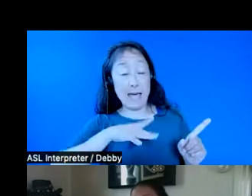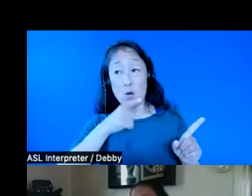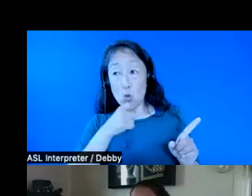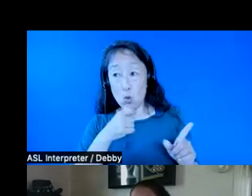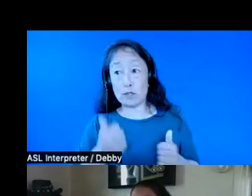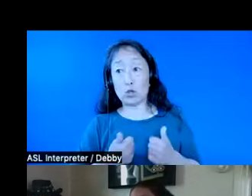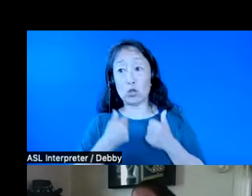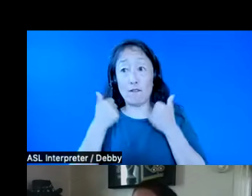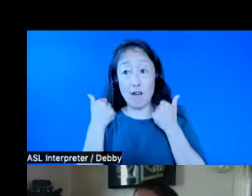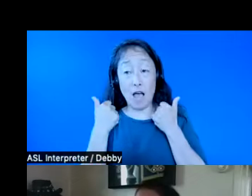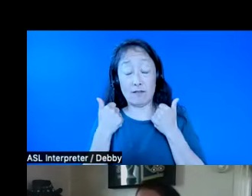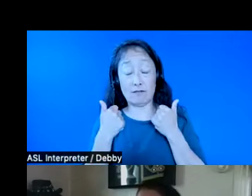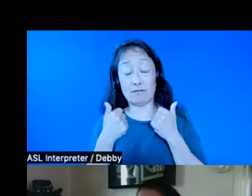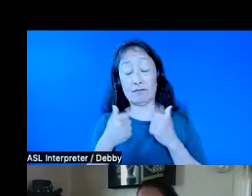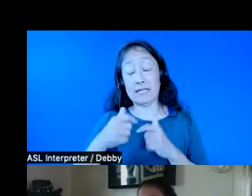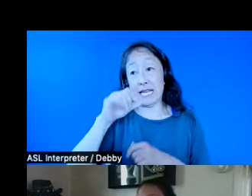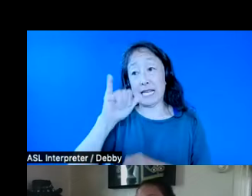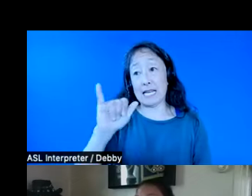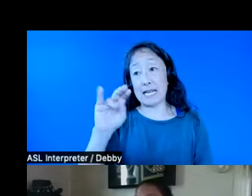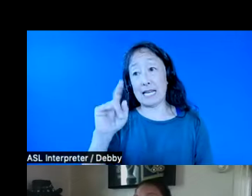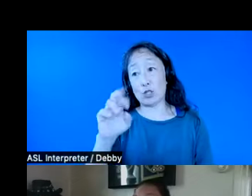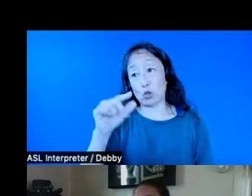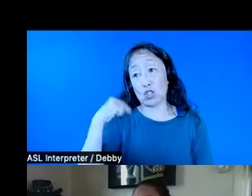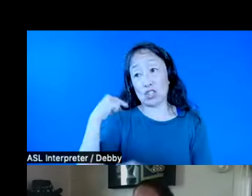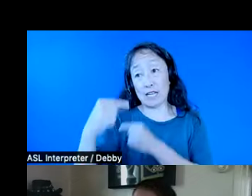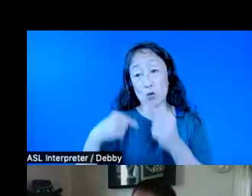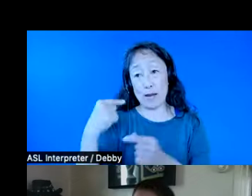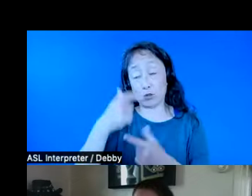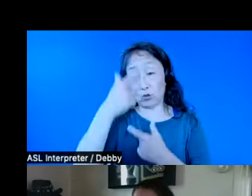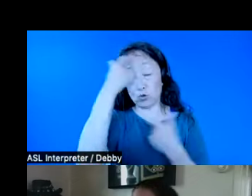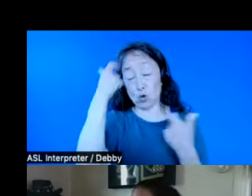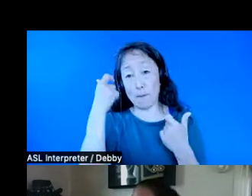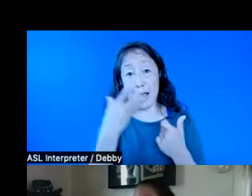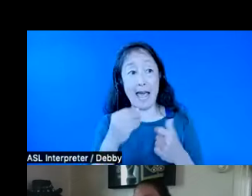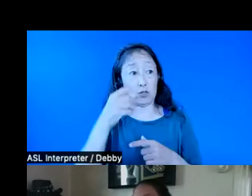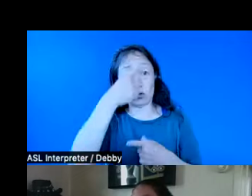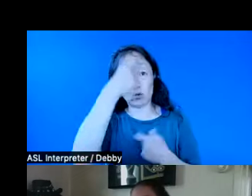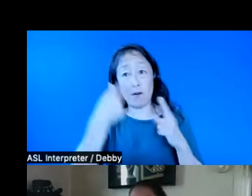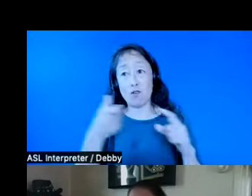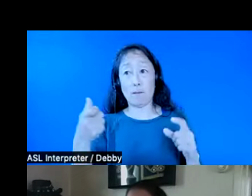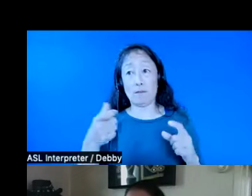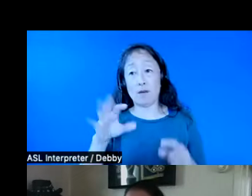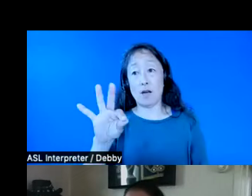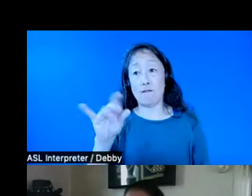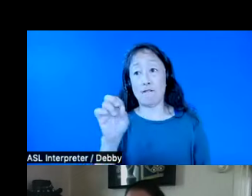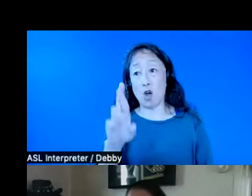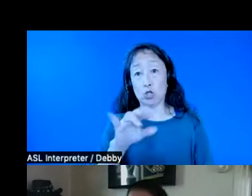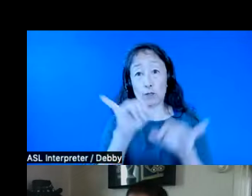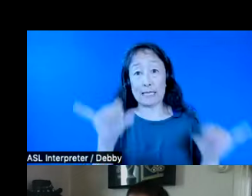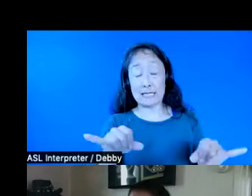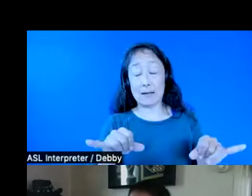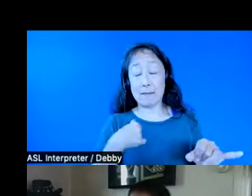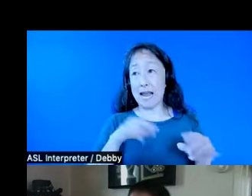own childhood trauma from the foster care system. We are Native people. And I looked at him, I said, oh my God, you're going to charge her. And